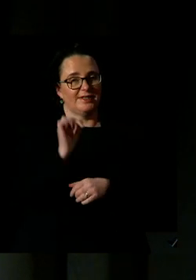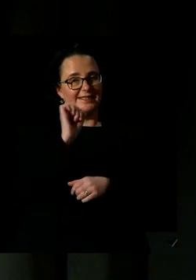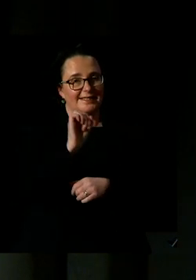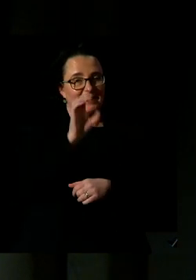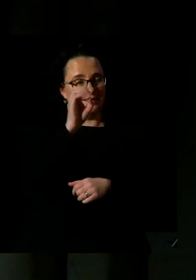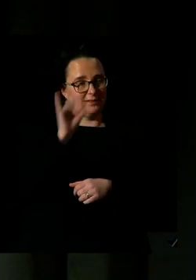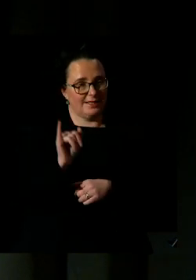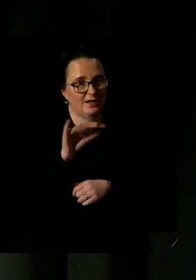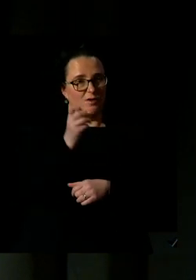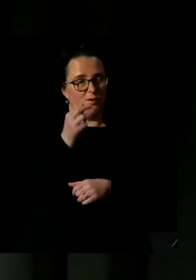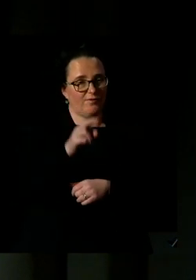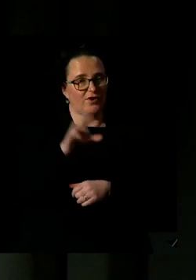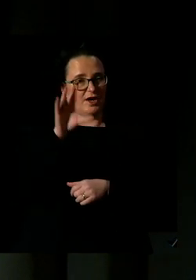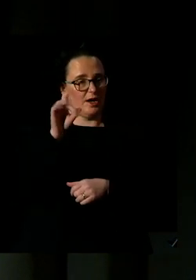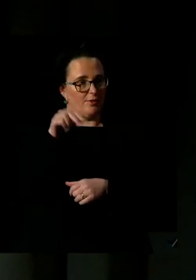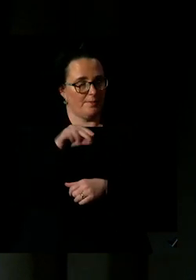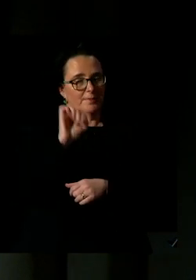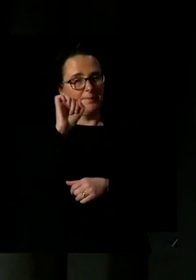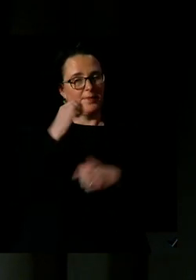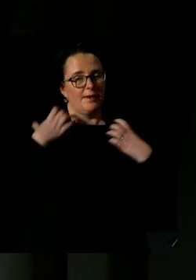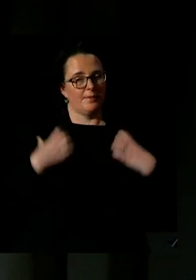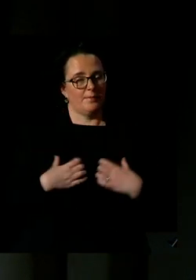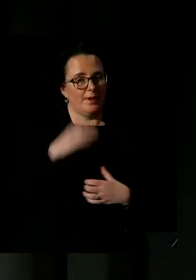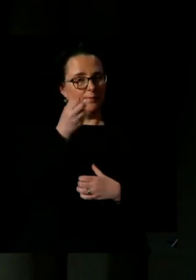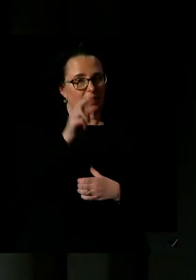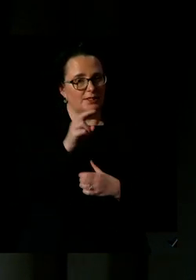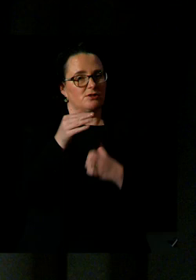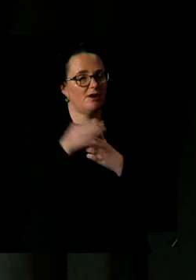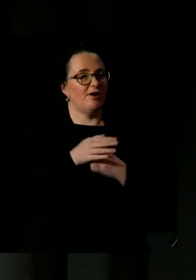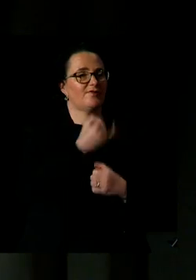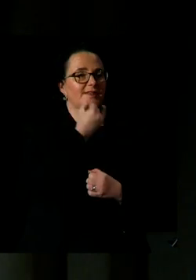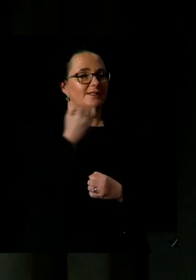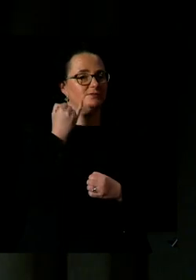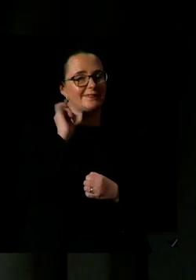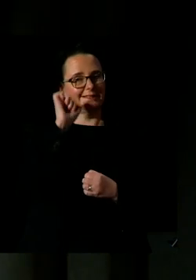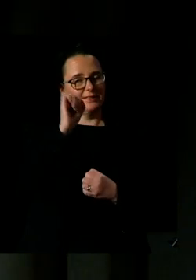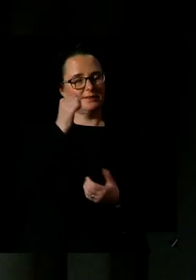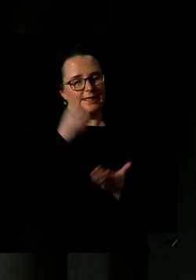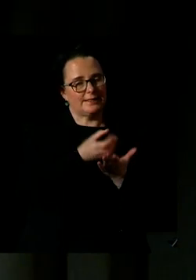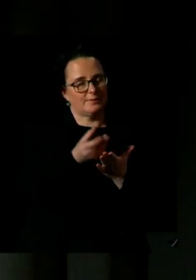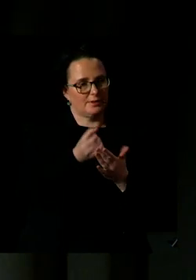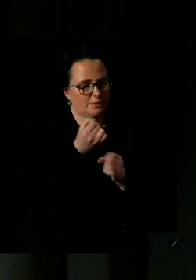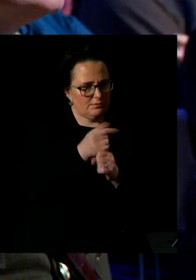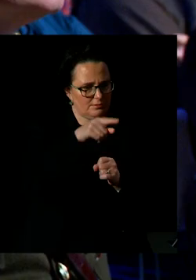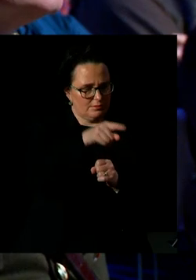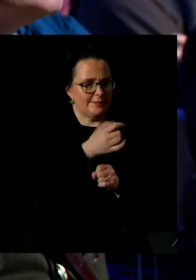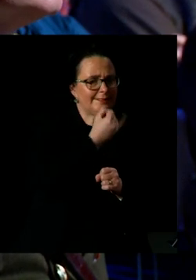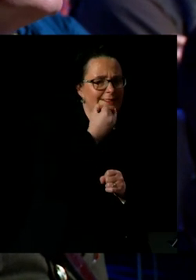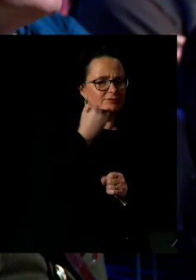Ofir Karev, Ambassador of Israel, to give his reading about the close association with Israel and the